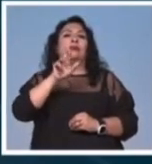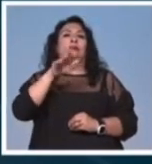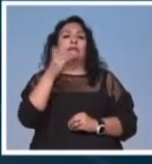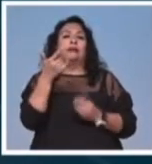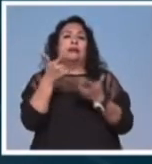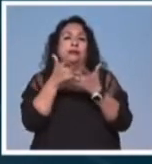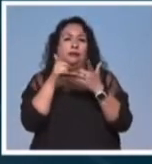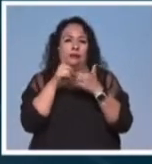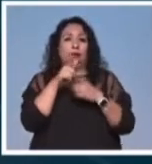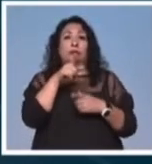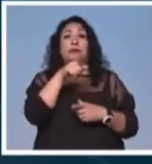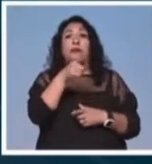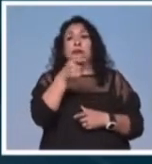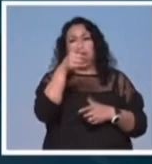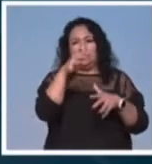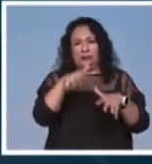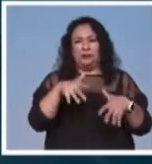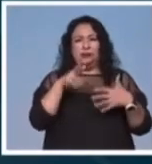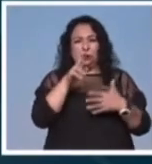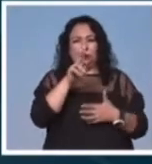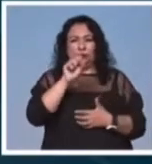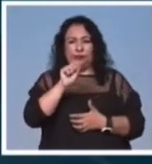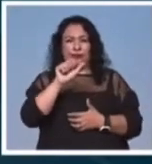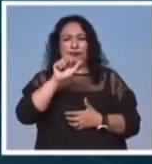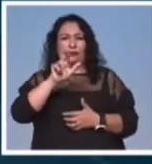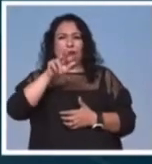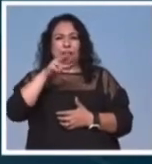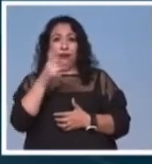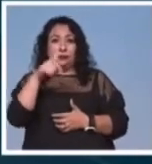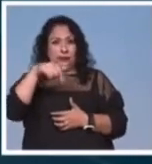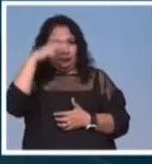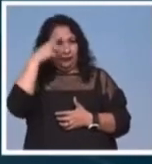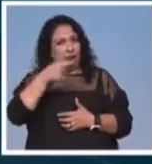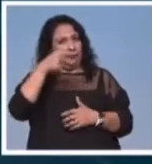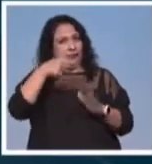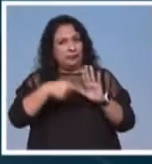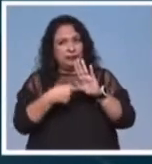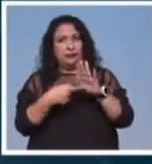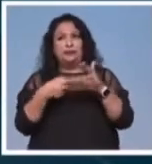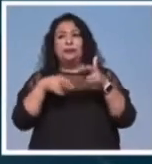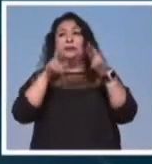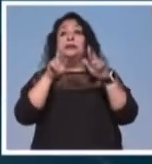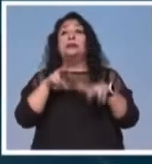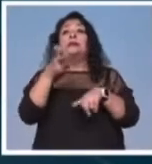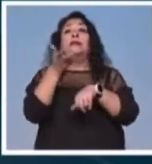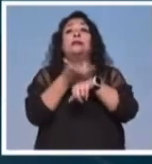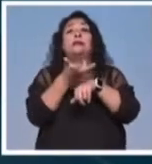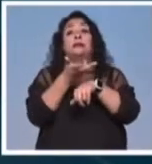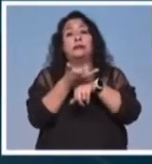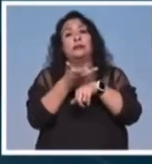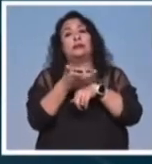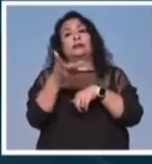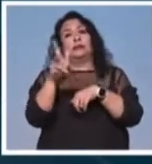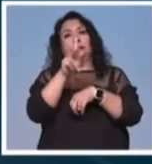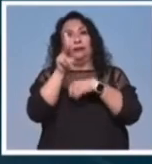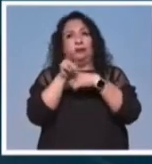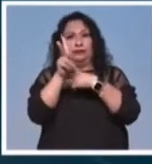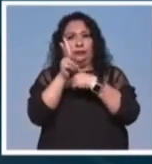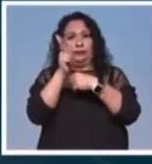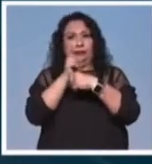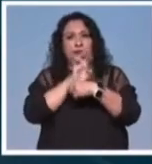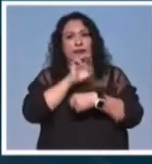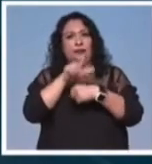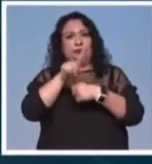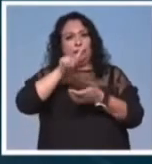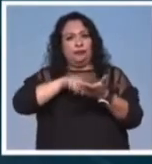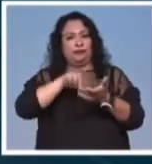Este concierto fue el primero que la U.S. Army Blues Band ofrece en México, representando a los Estados Unidos como país invitado de